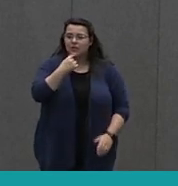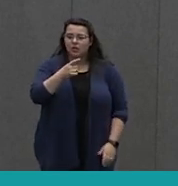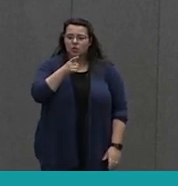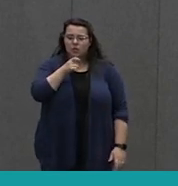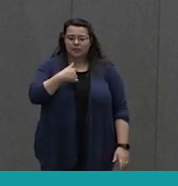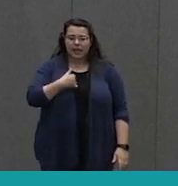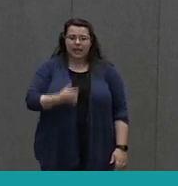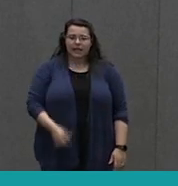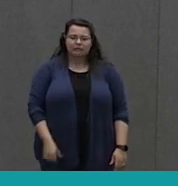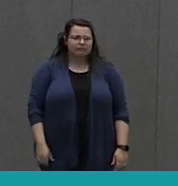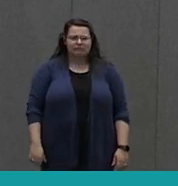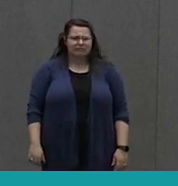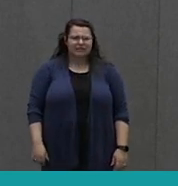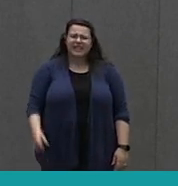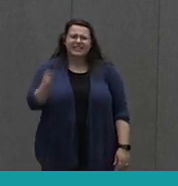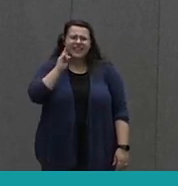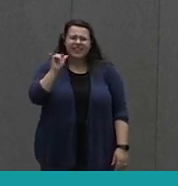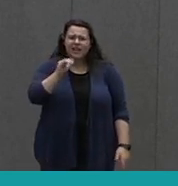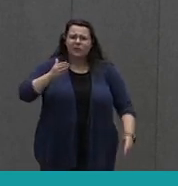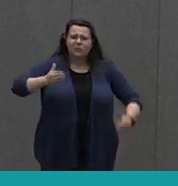Wow.